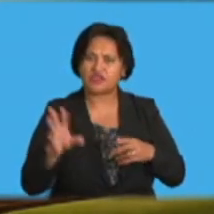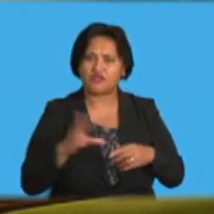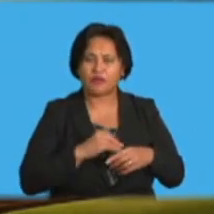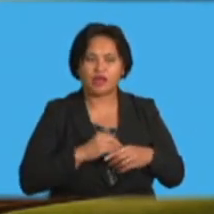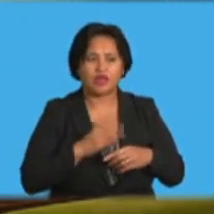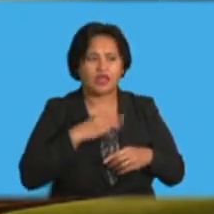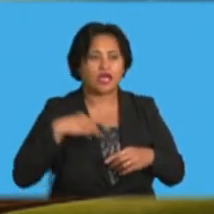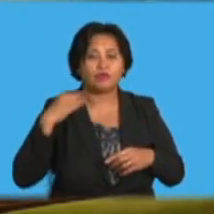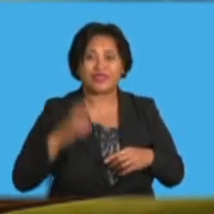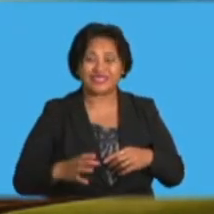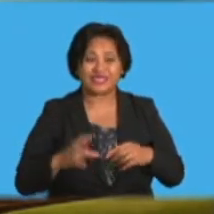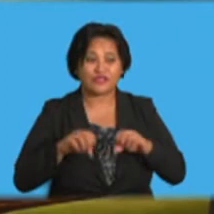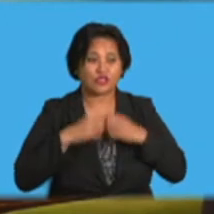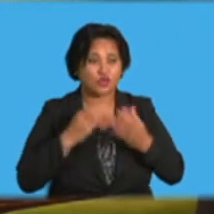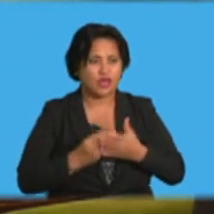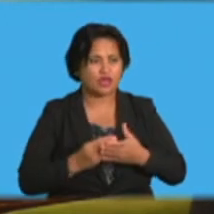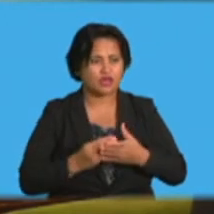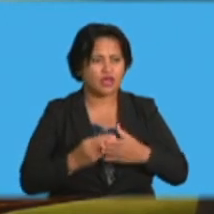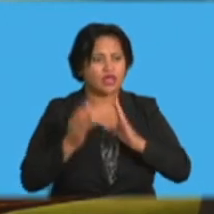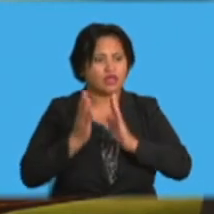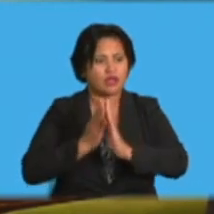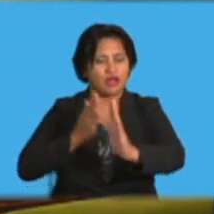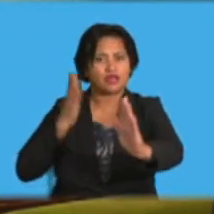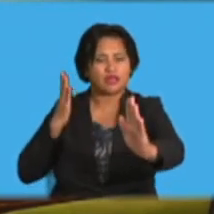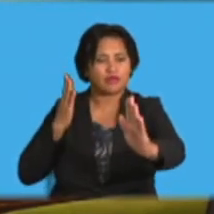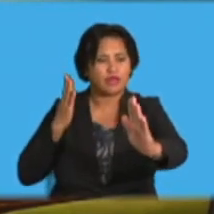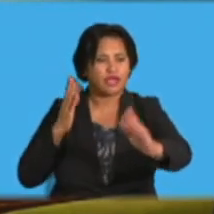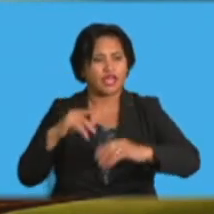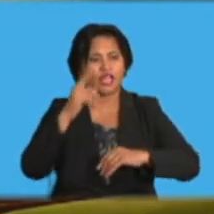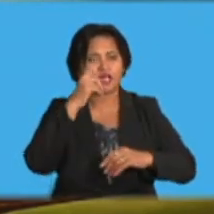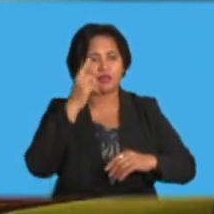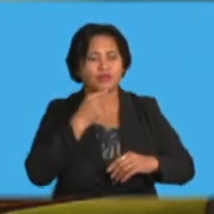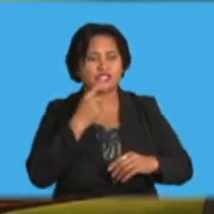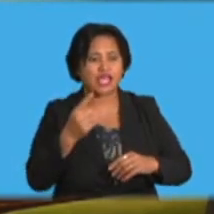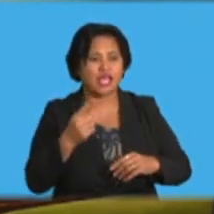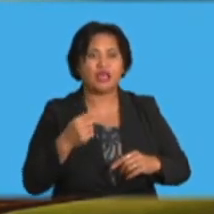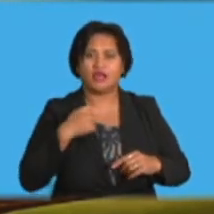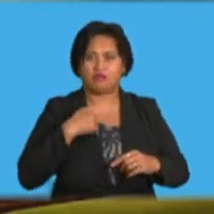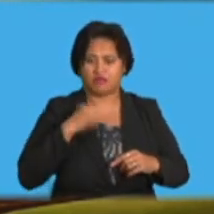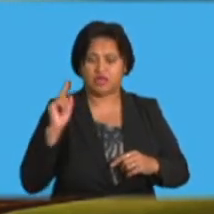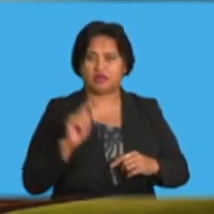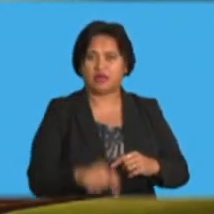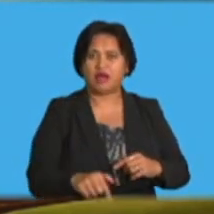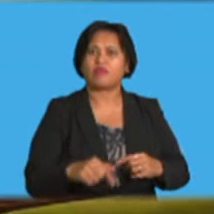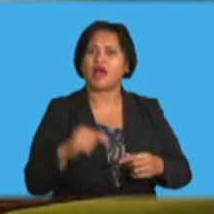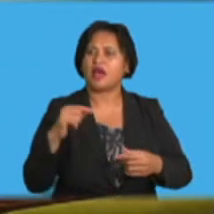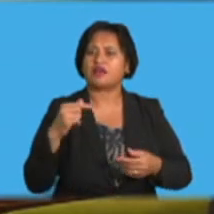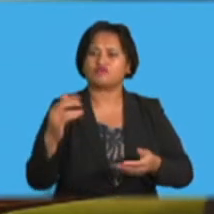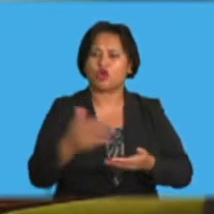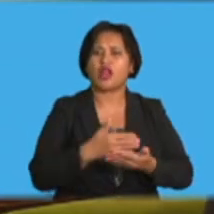said that people are lining up, and some were saying that we're here to, collect it on behalf of my father or mother or grandfather who's